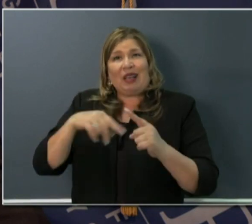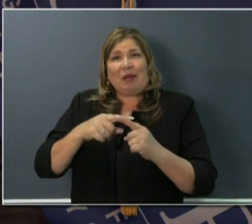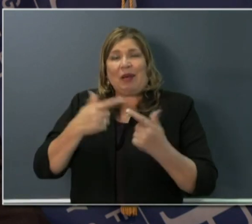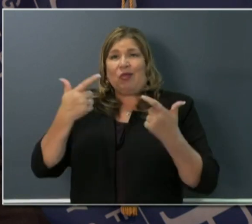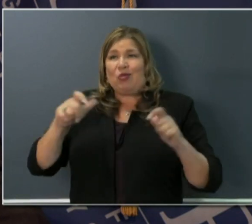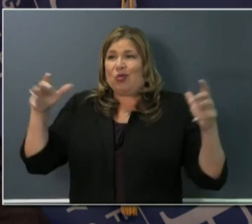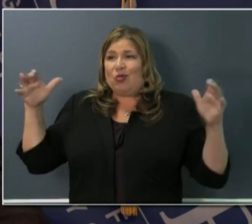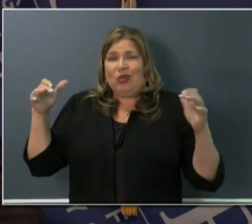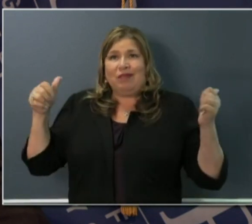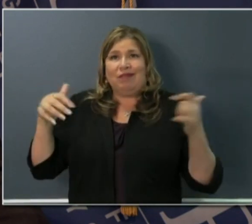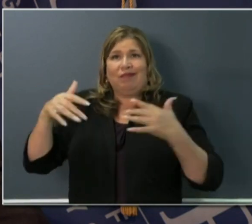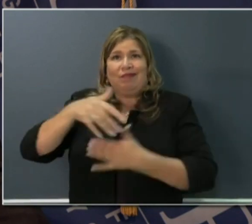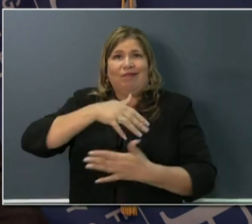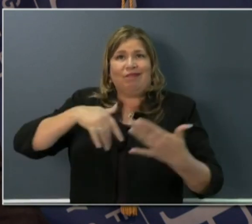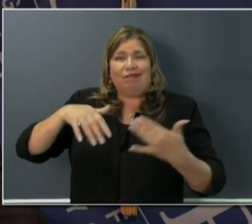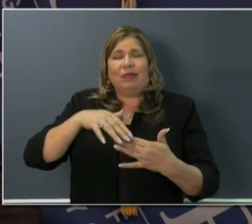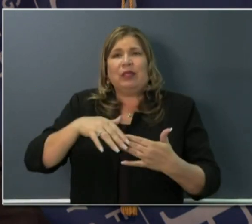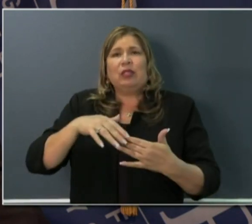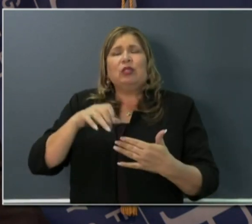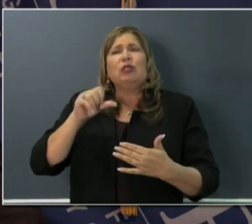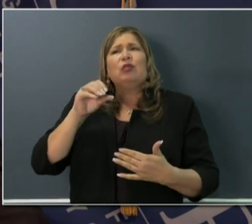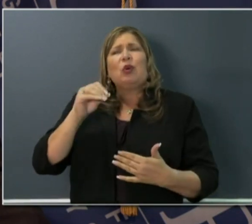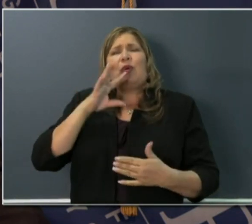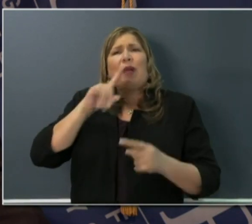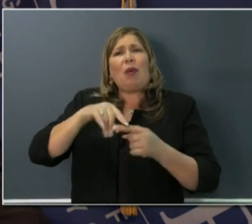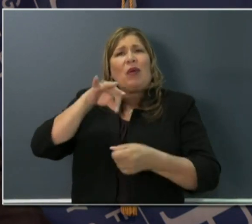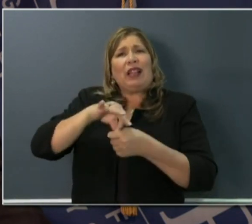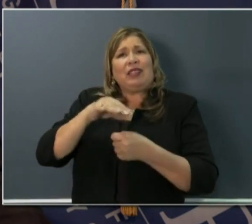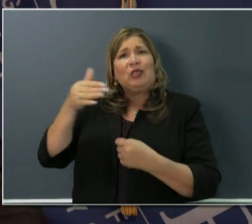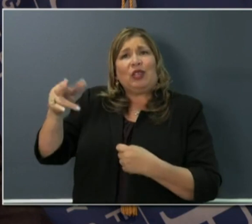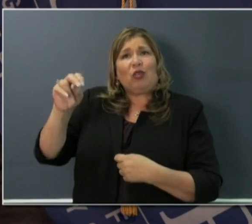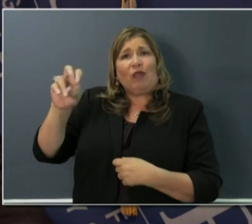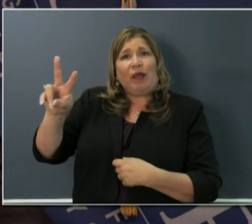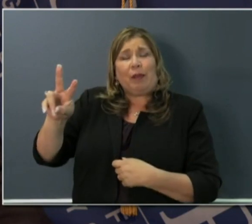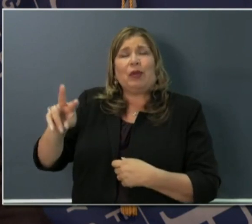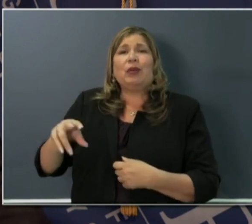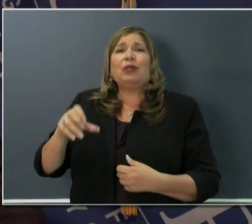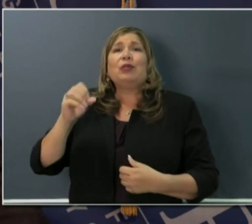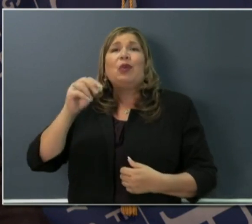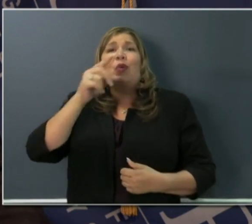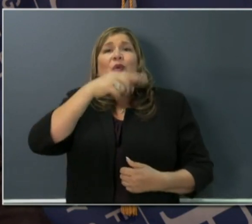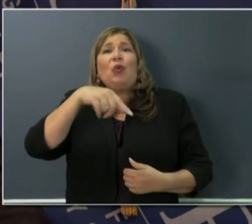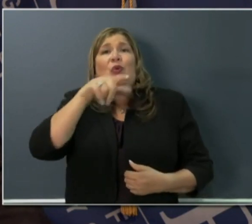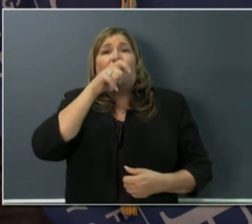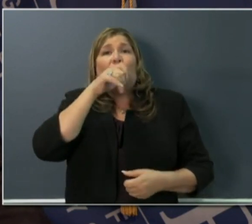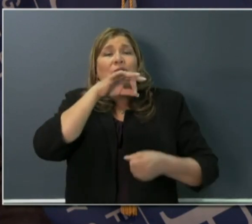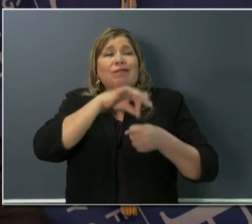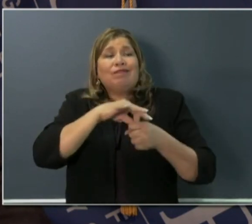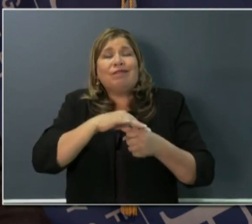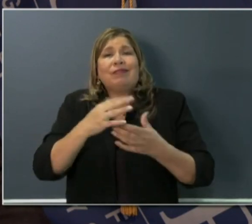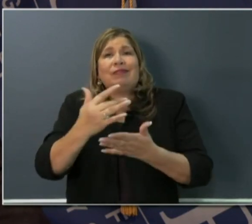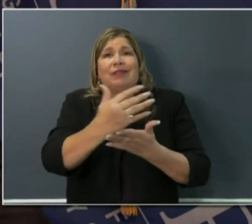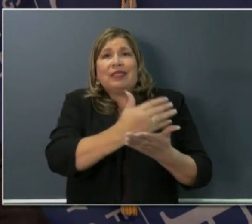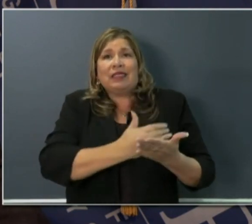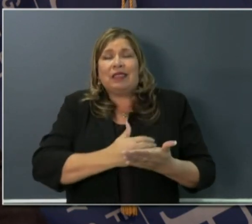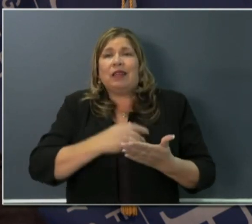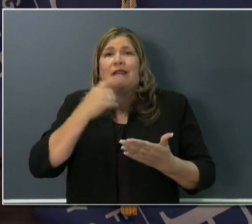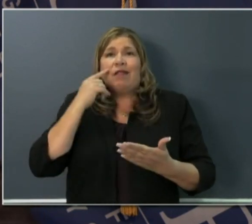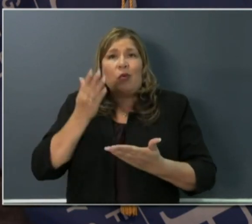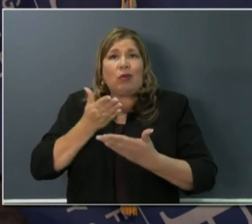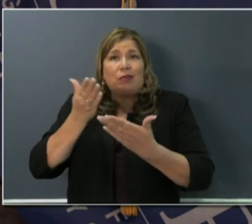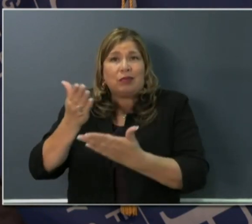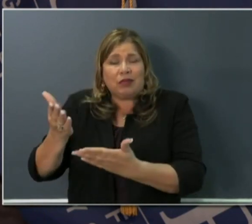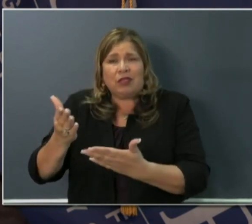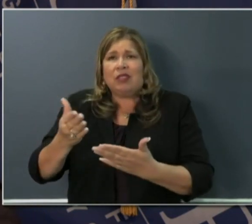street collecting those signatures. Do you have any intention of pushing the deadline by when they have to have those